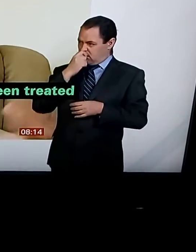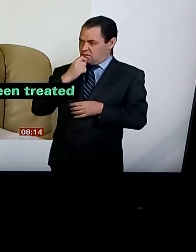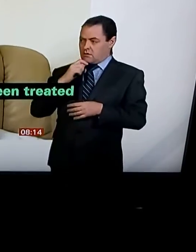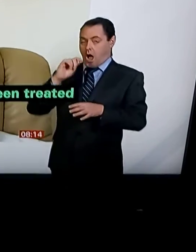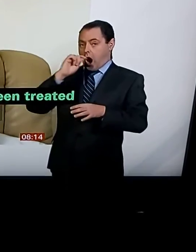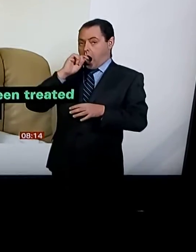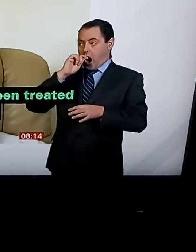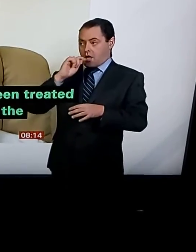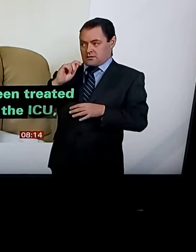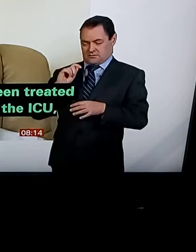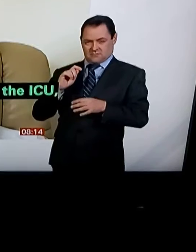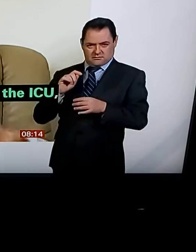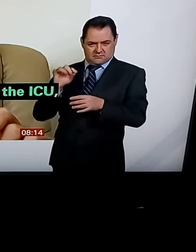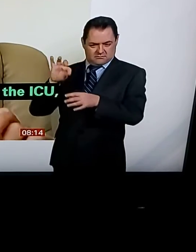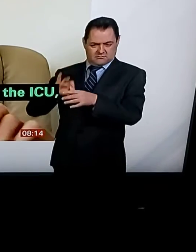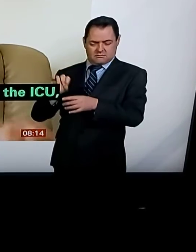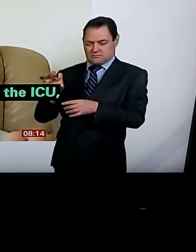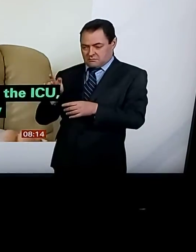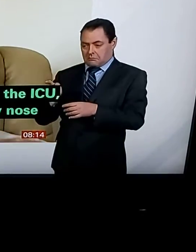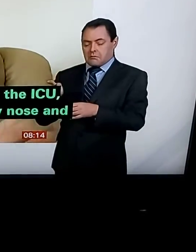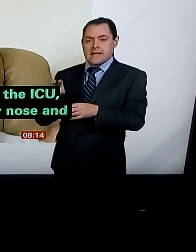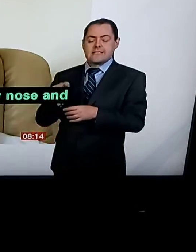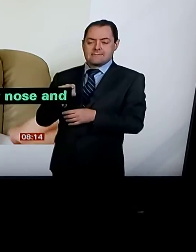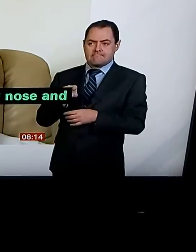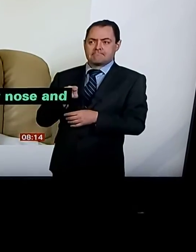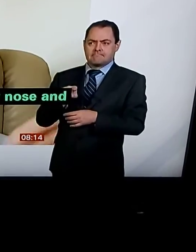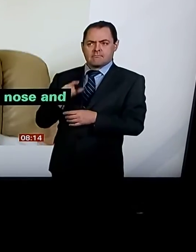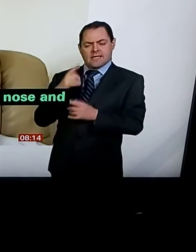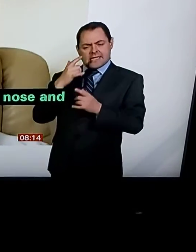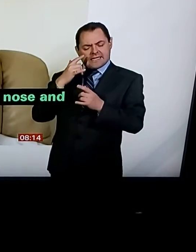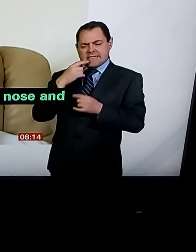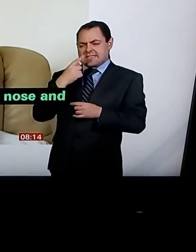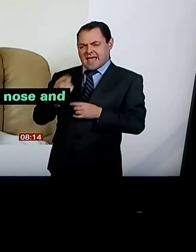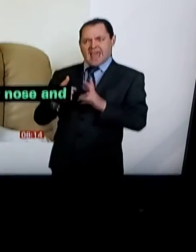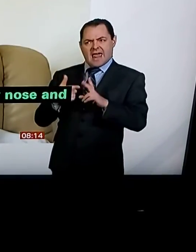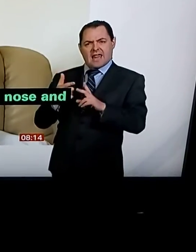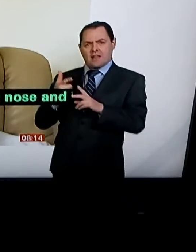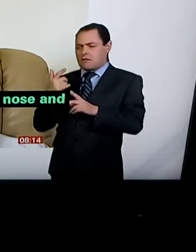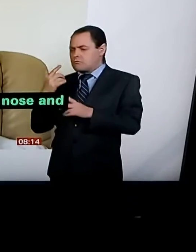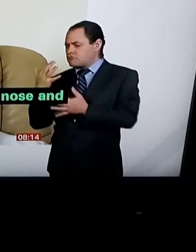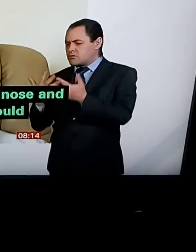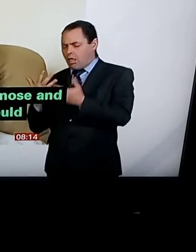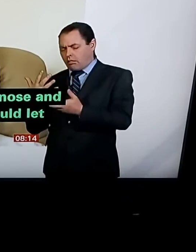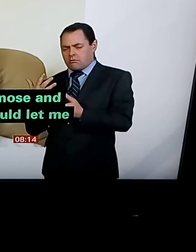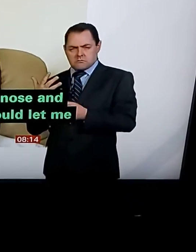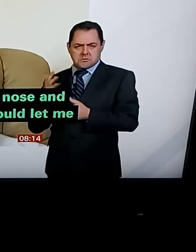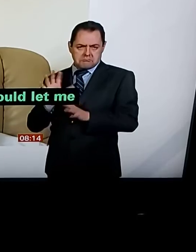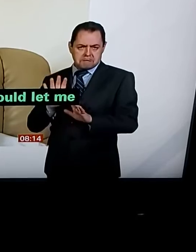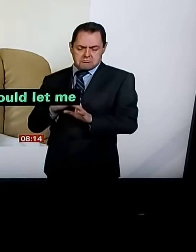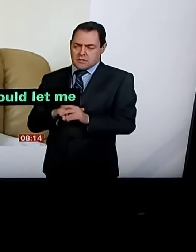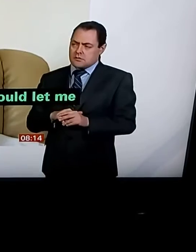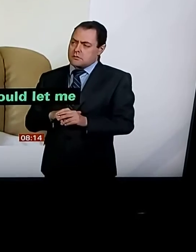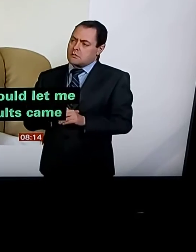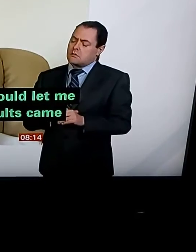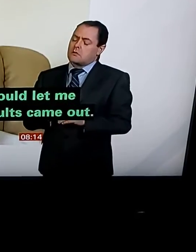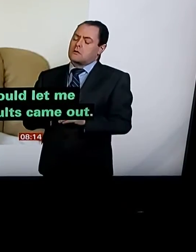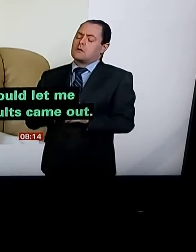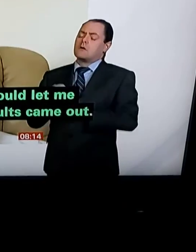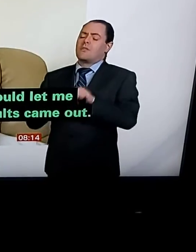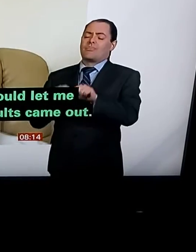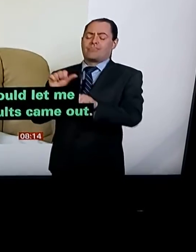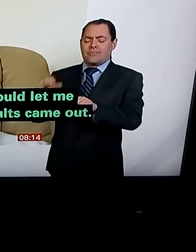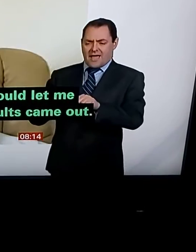throat and said they would let me know when the test results come out. And then I was